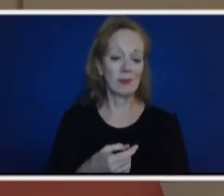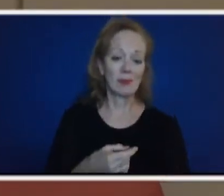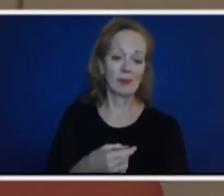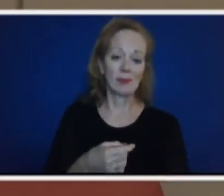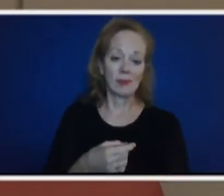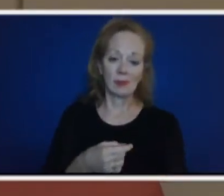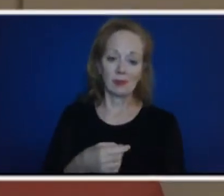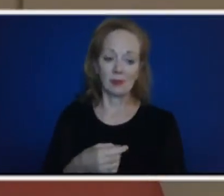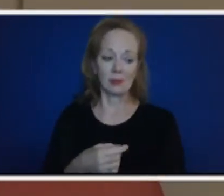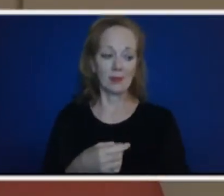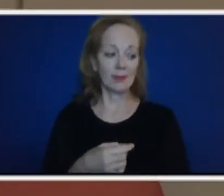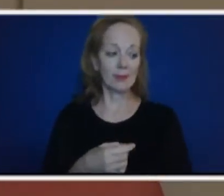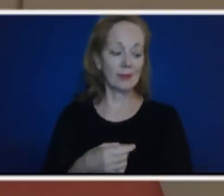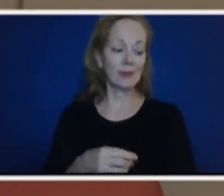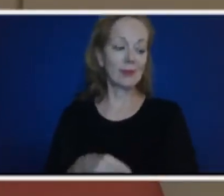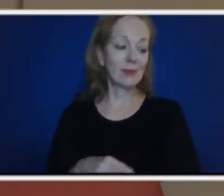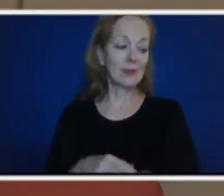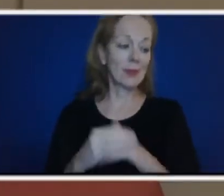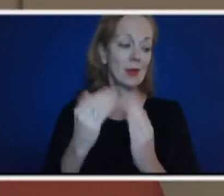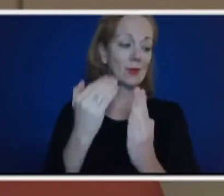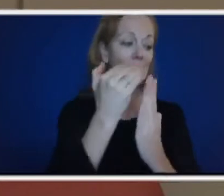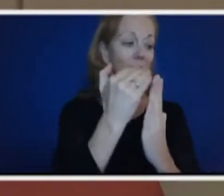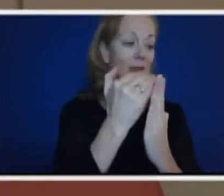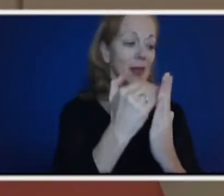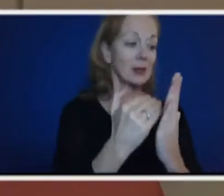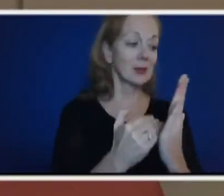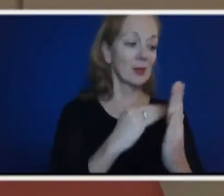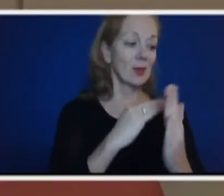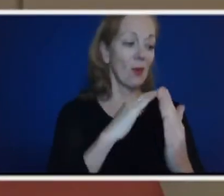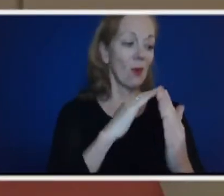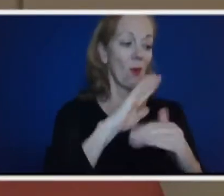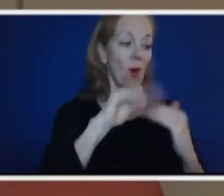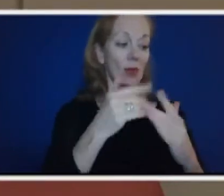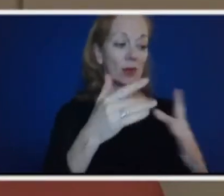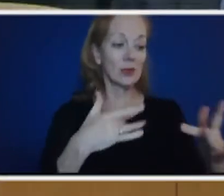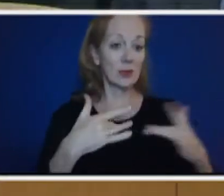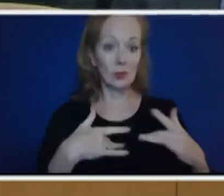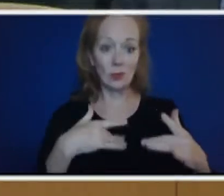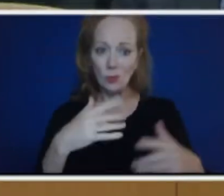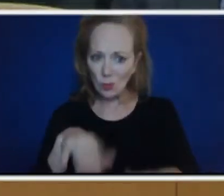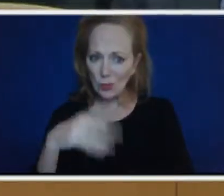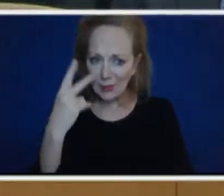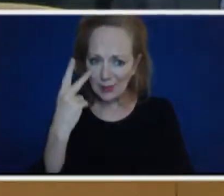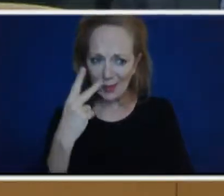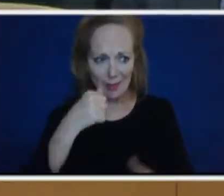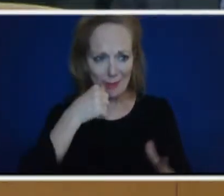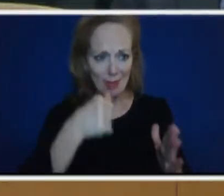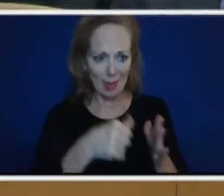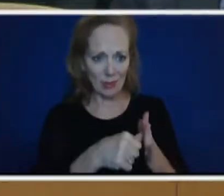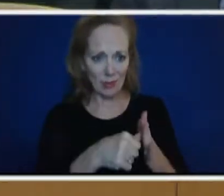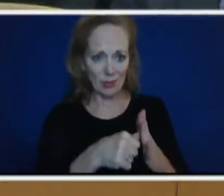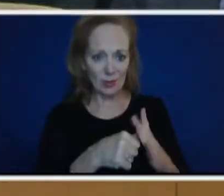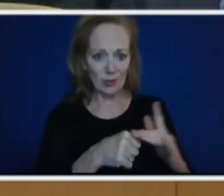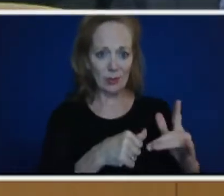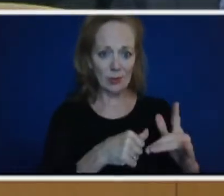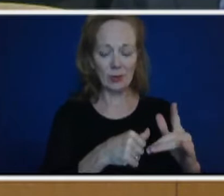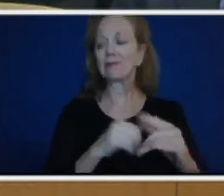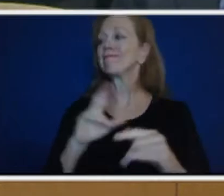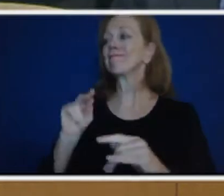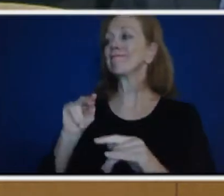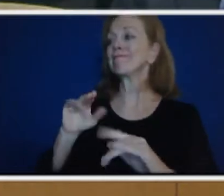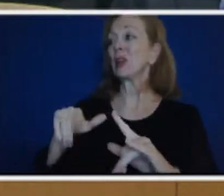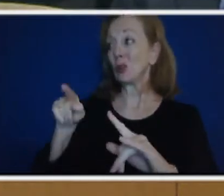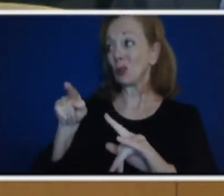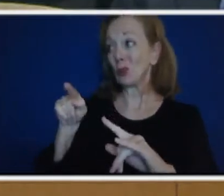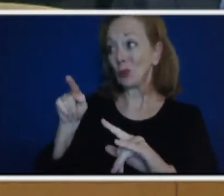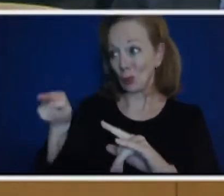And you've got a listing of all their concerns. Have you seen the letter? I don't know if we've seen the letter, but we're in I mean, you connected us, so we're